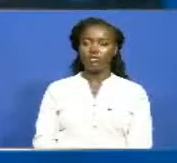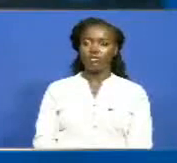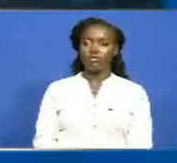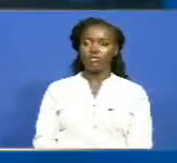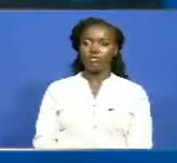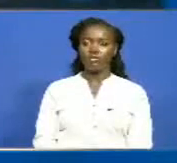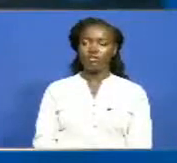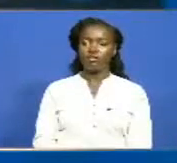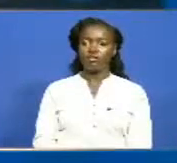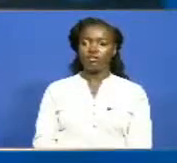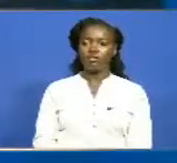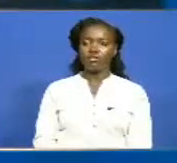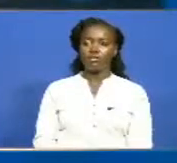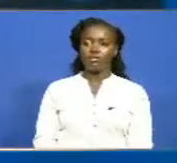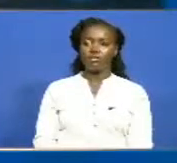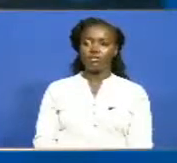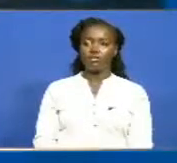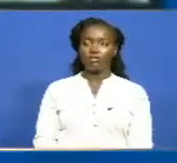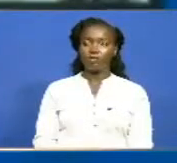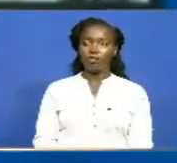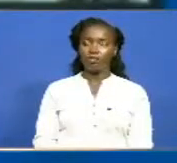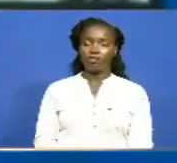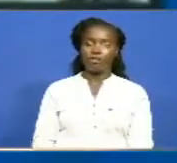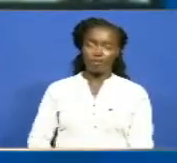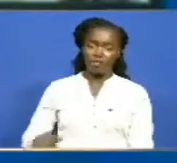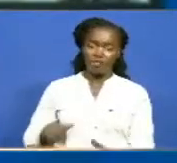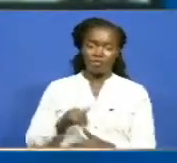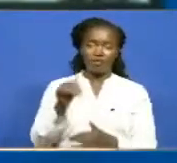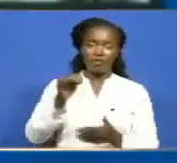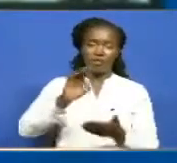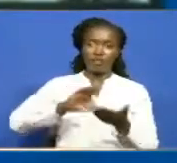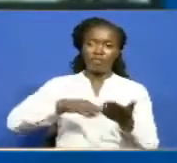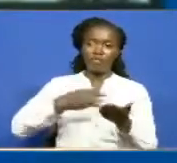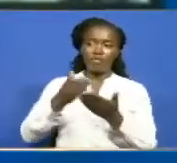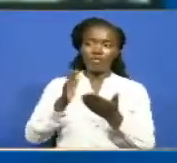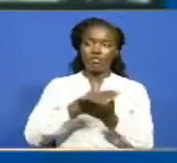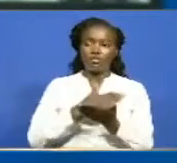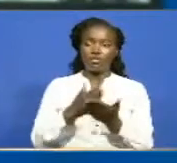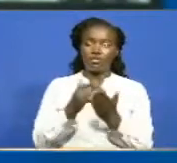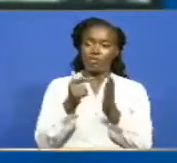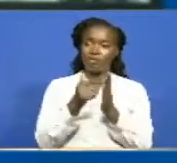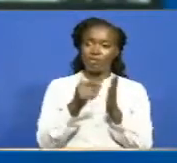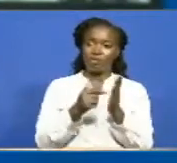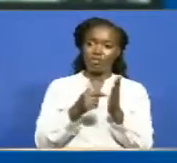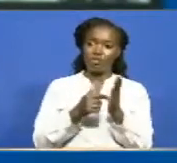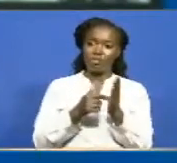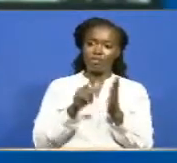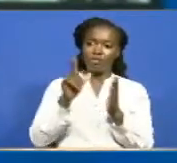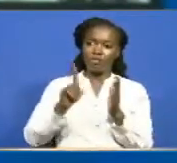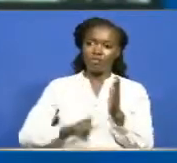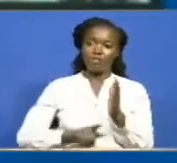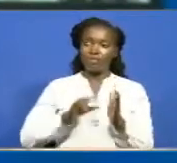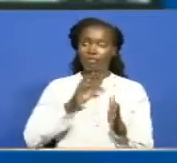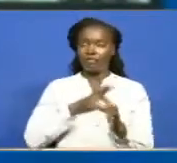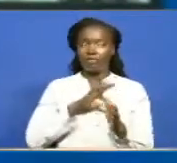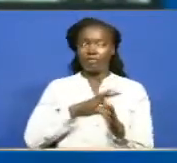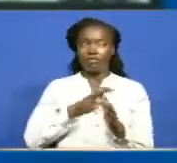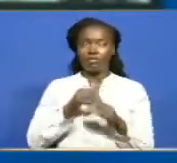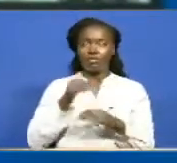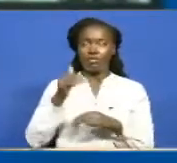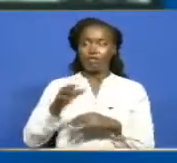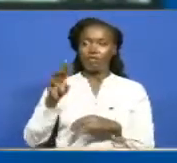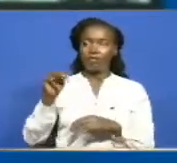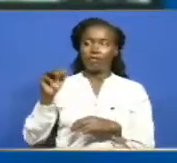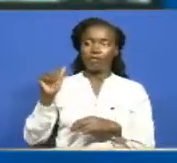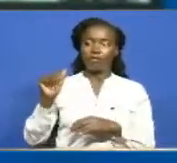Air Asia Group BHD reported a fall in shares as analysts lowered earnings forecast after the Malaysian